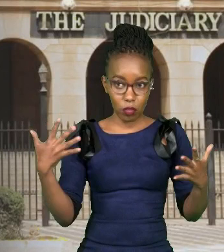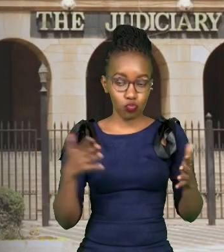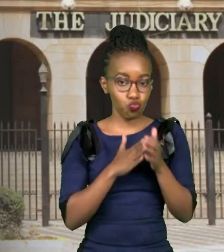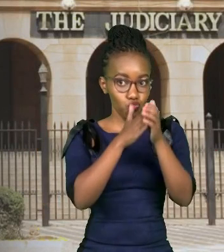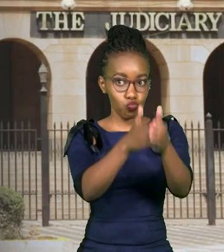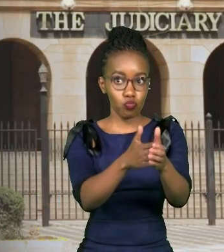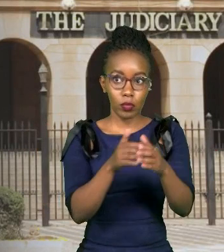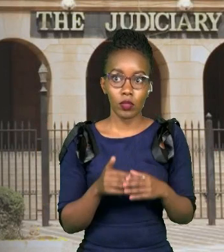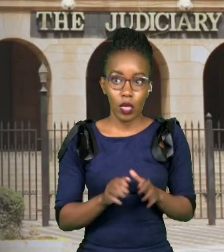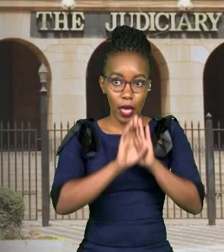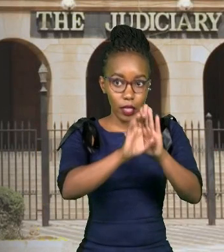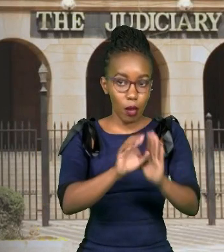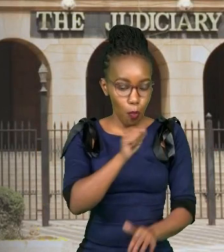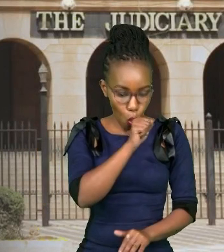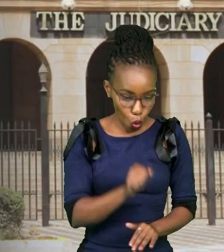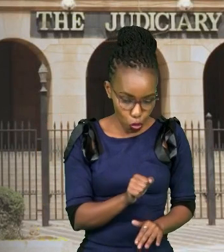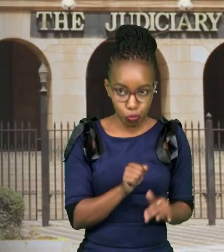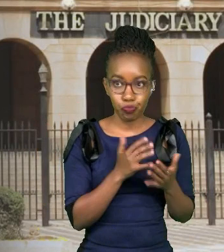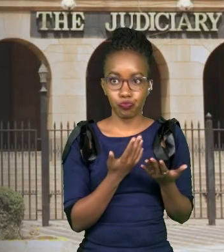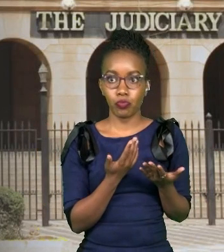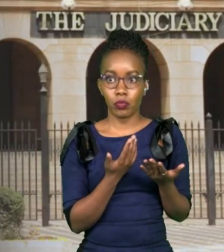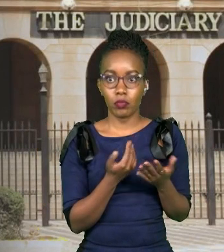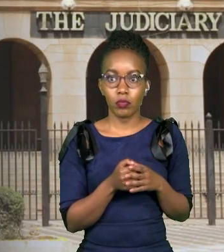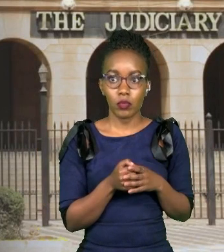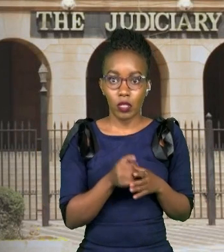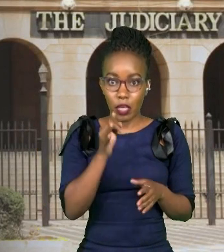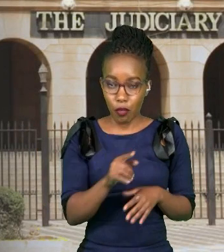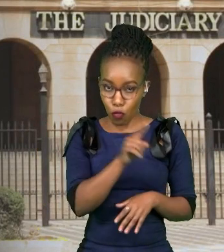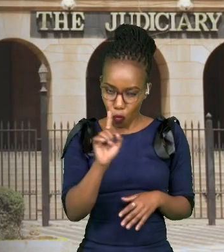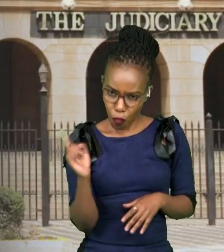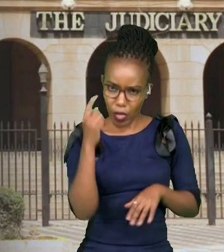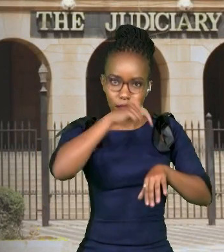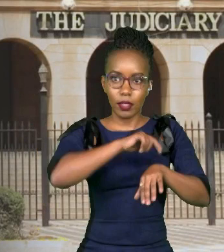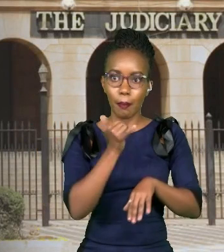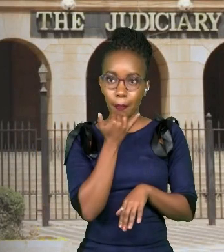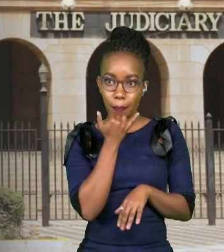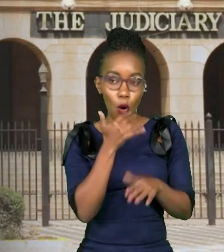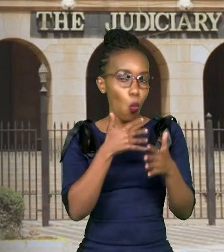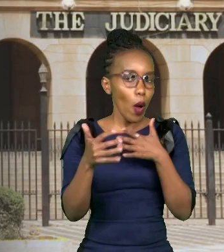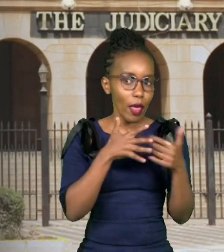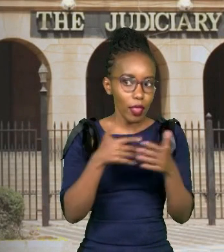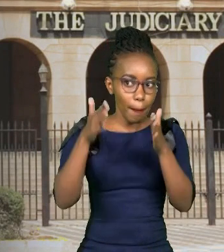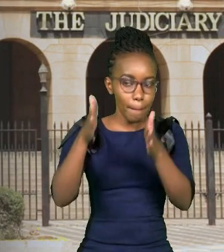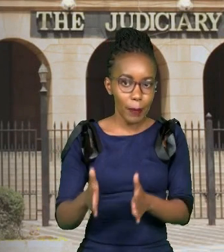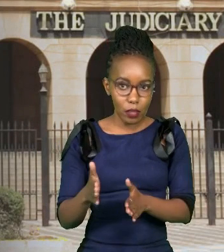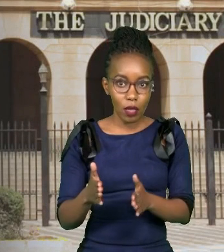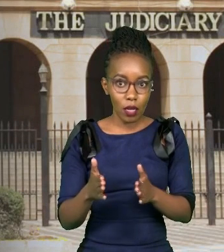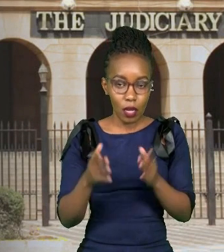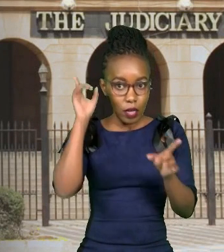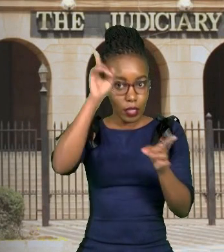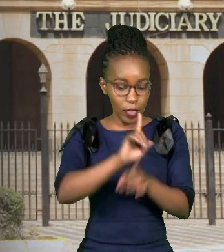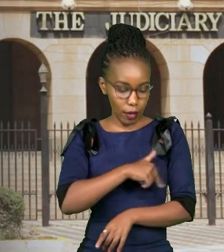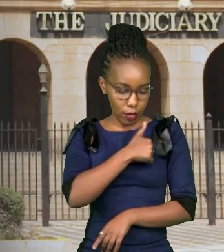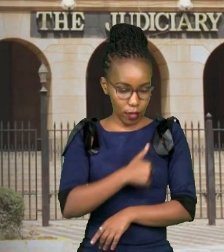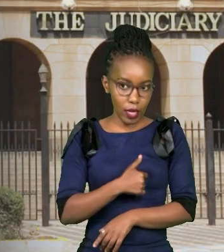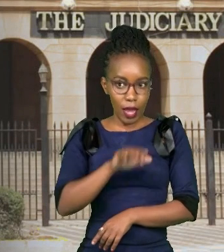court include age of the offender, when one is a first-time offender, whether the offender pleaded guilty, the character